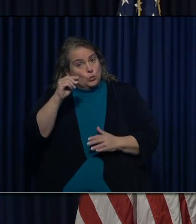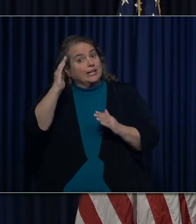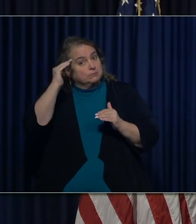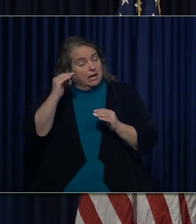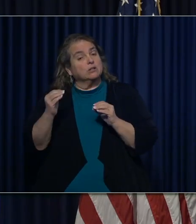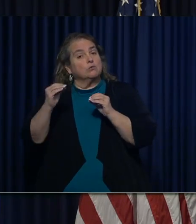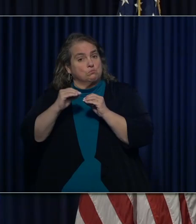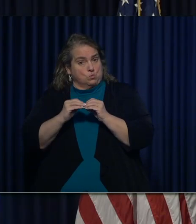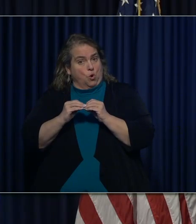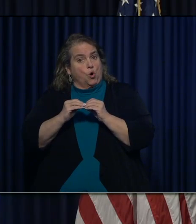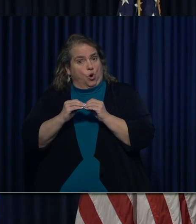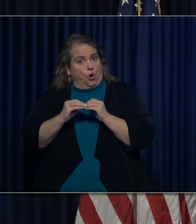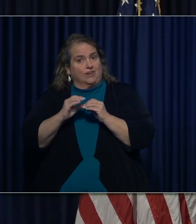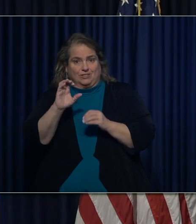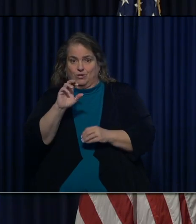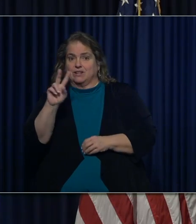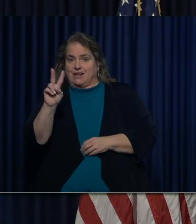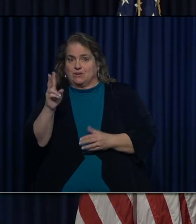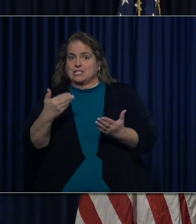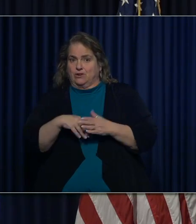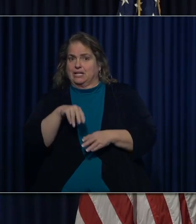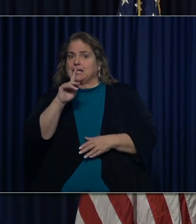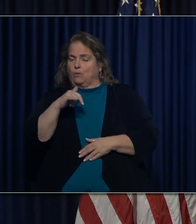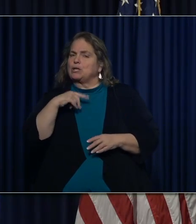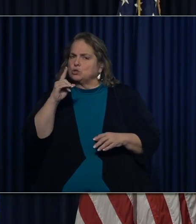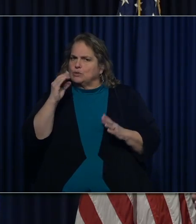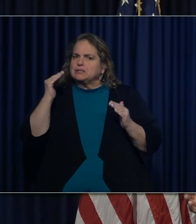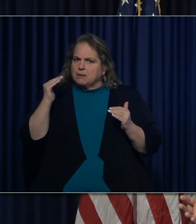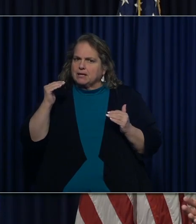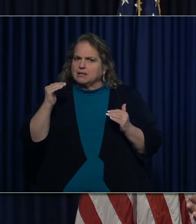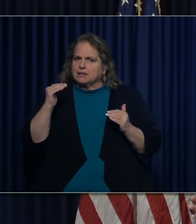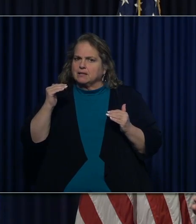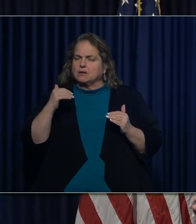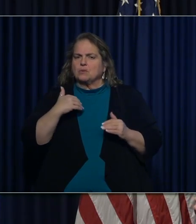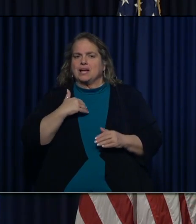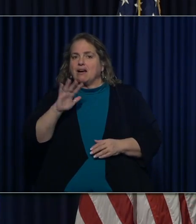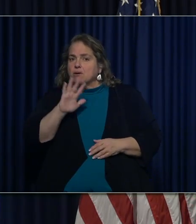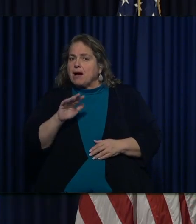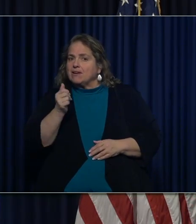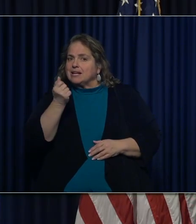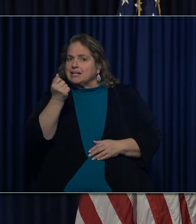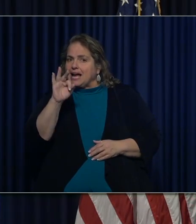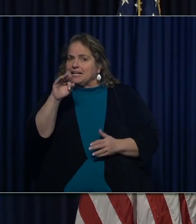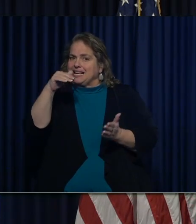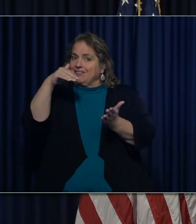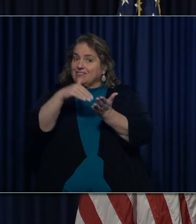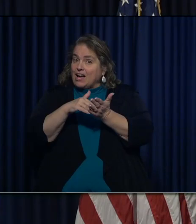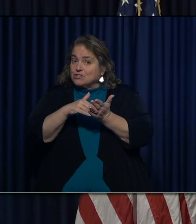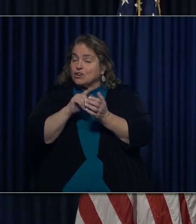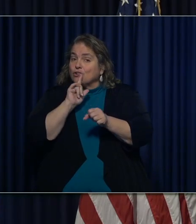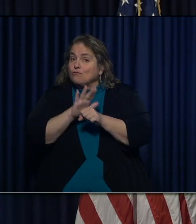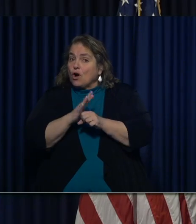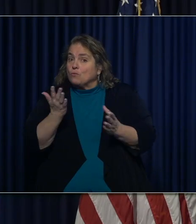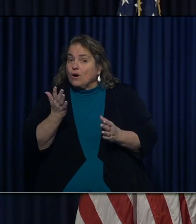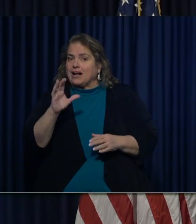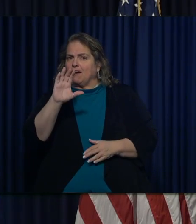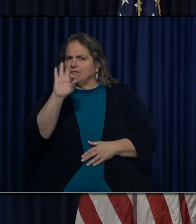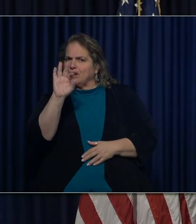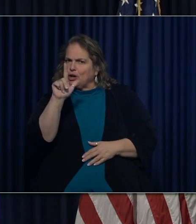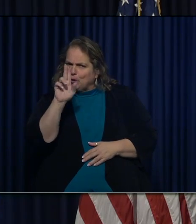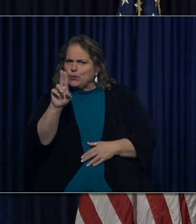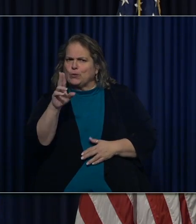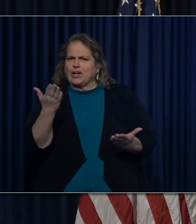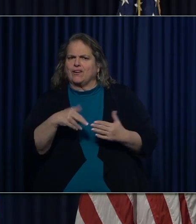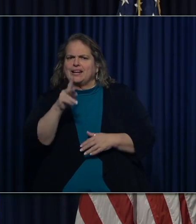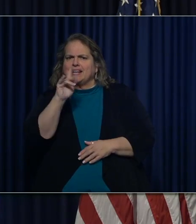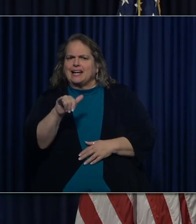more confirmed cases of this coronavirus, we have about 19,000 confirmed cases of the flu here in Kentucky, and we have